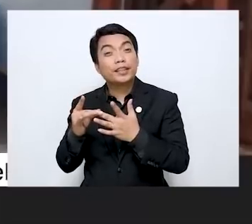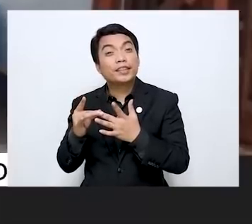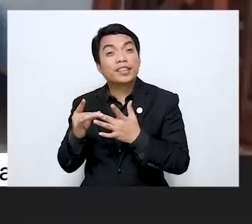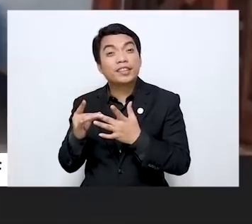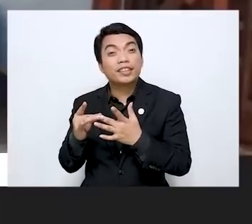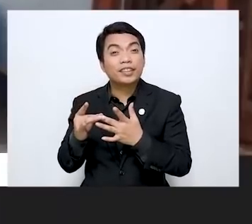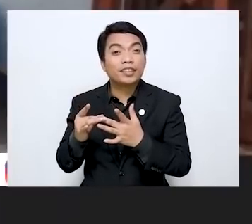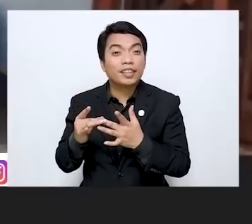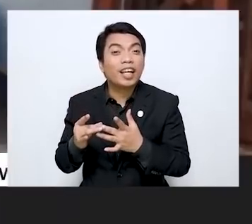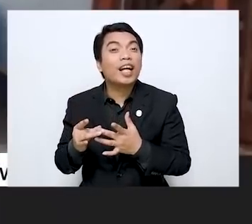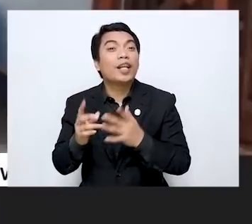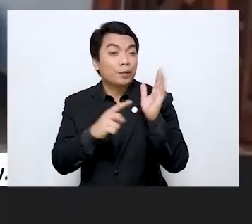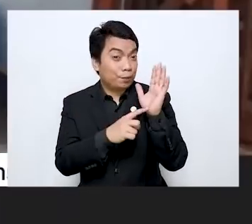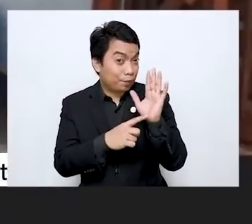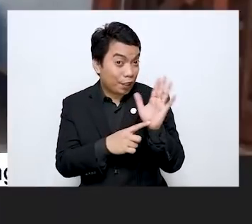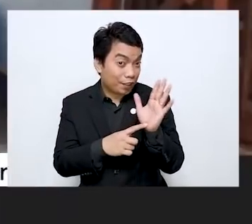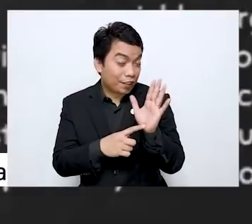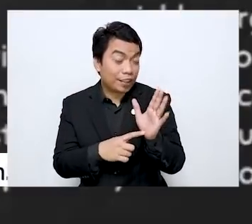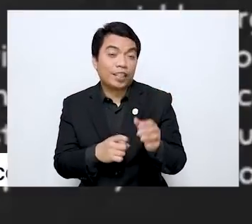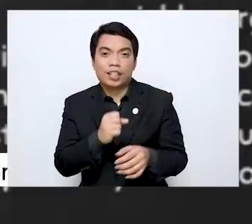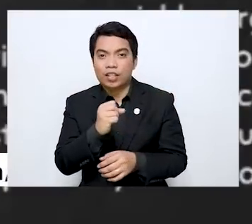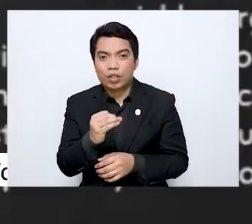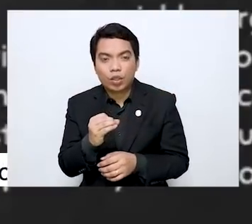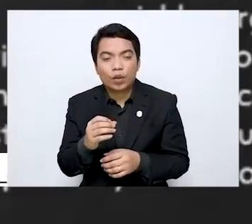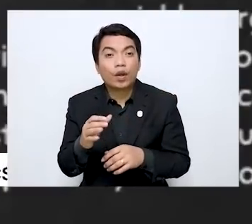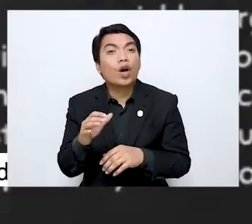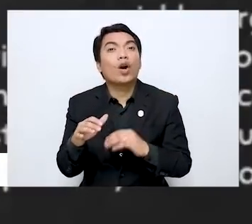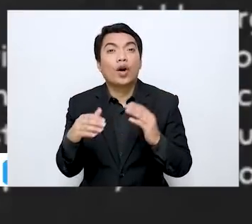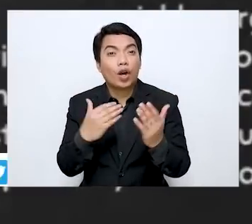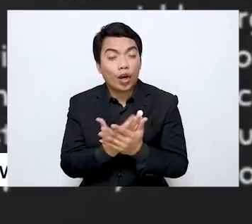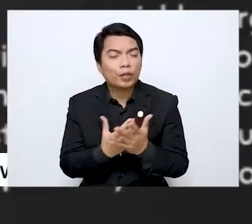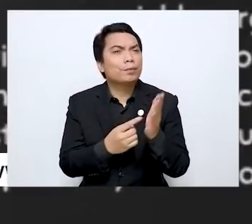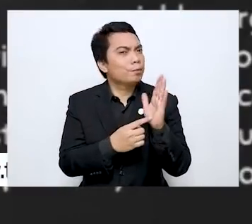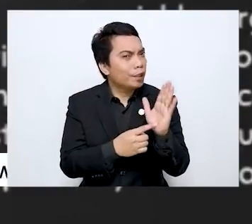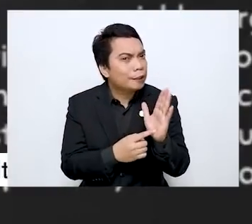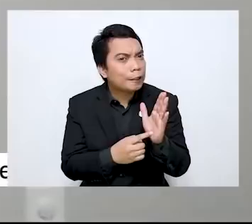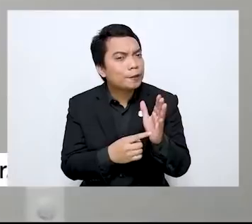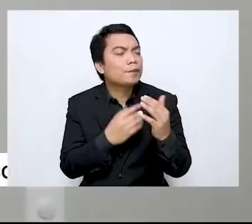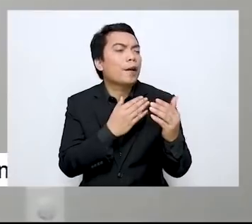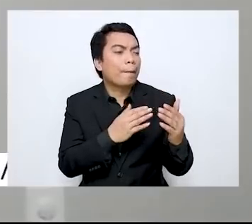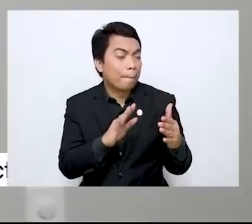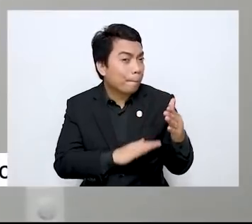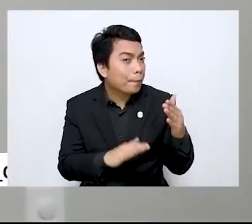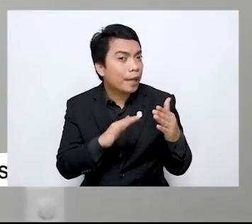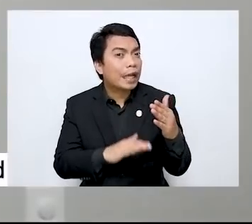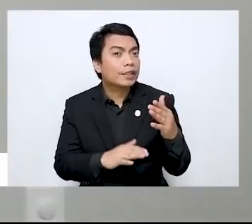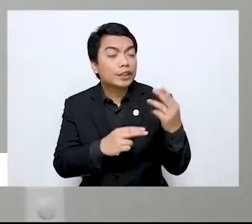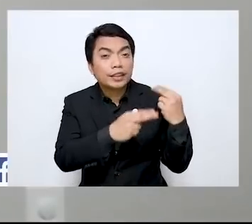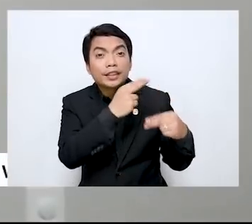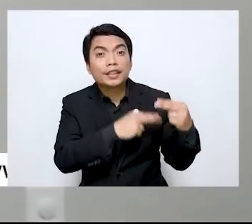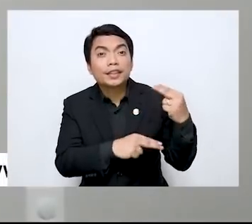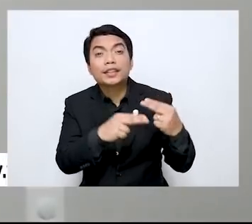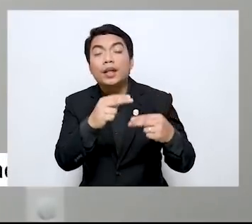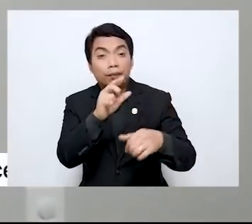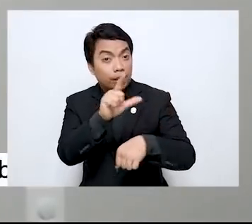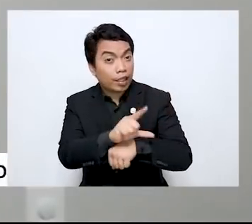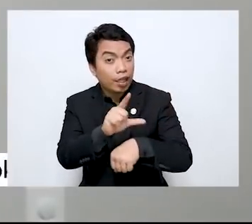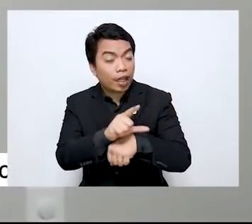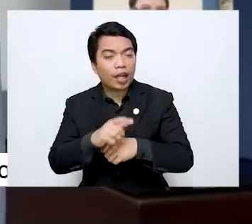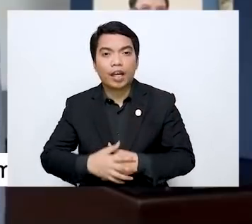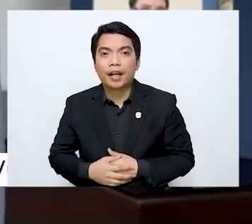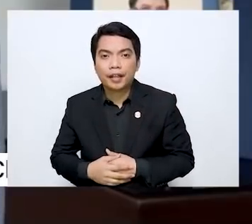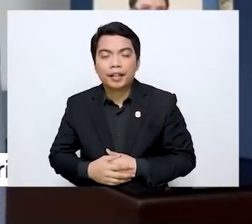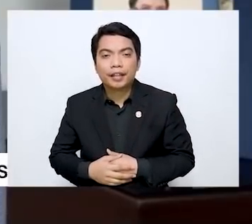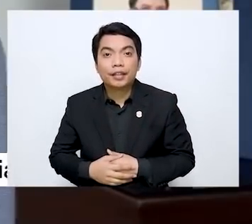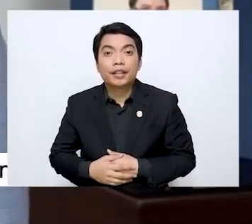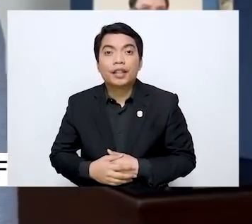relevant presentation. So that's why the whole presentation was based on the history of the congregation.